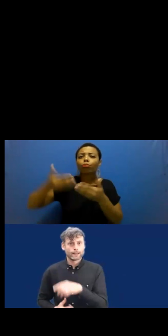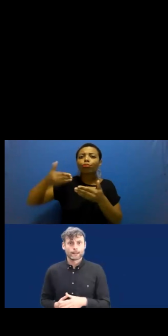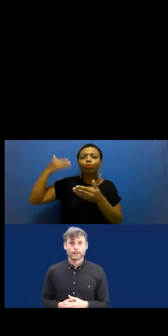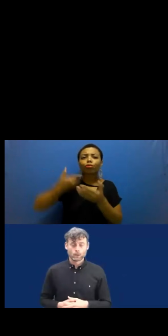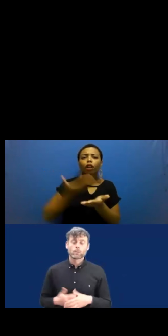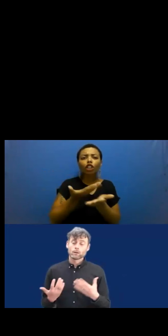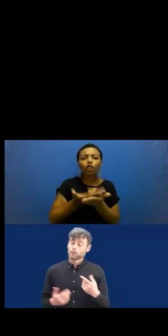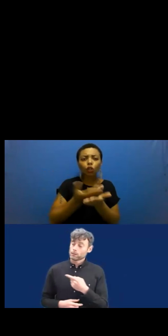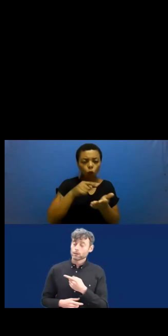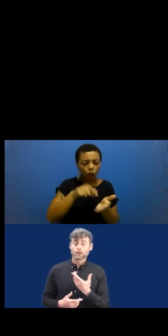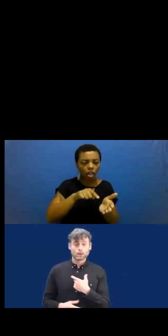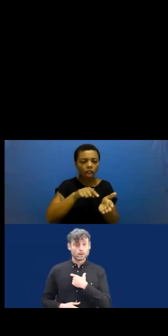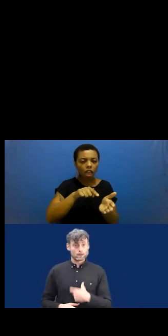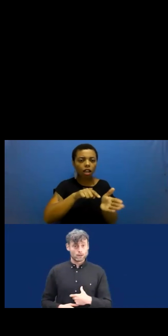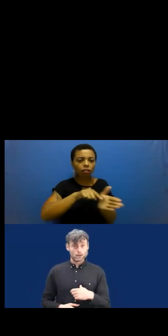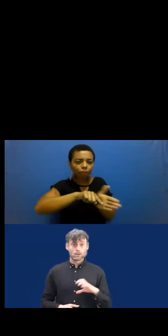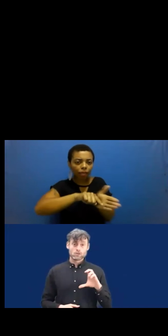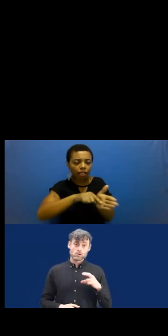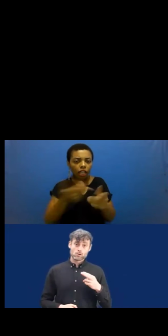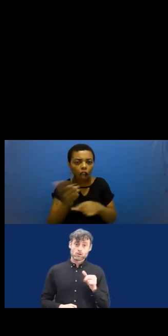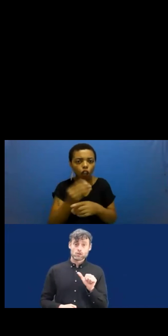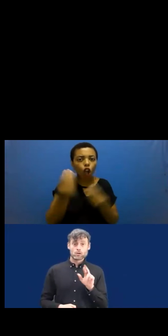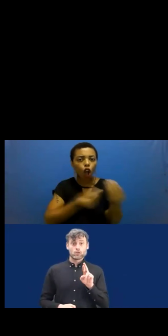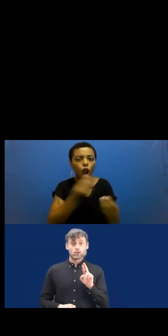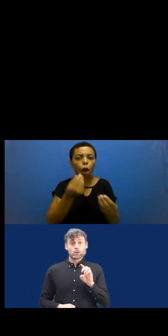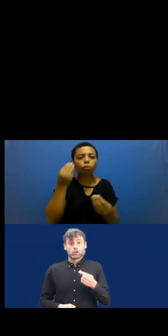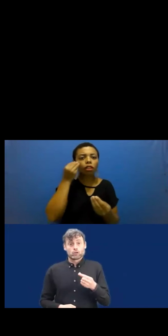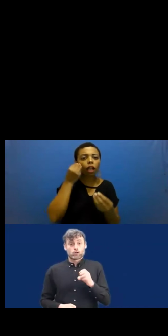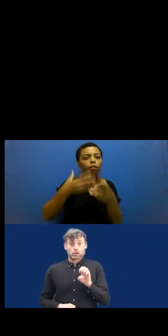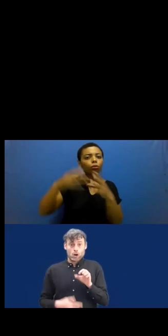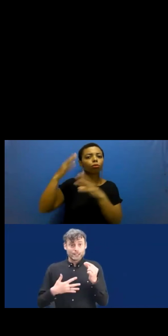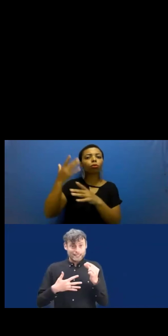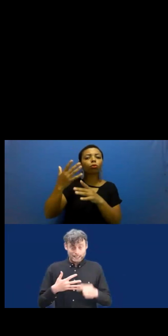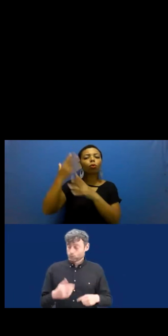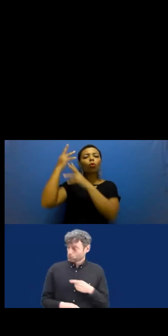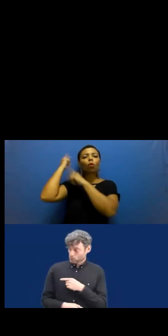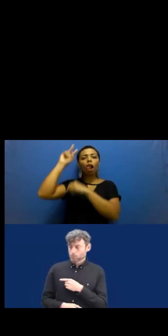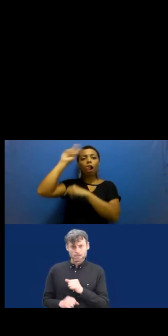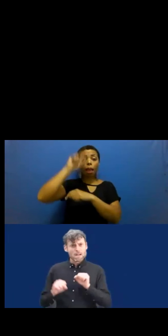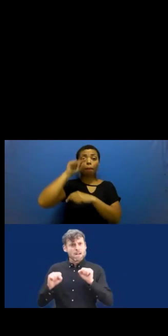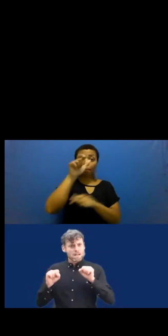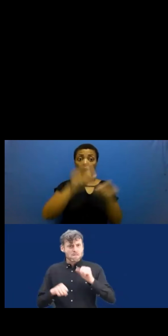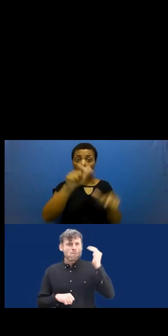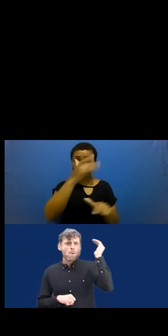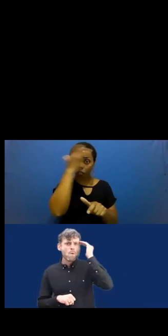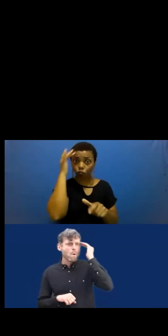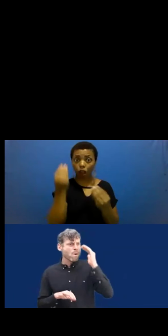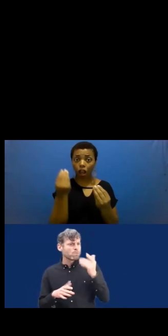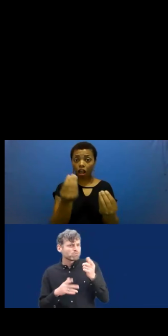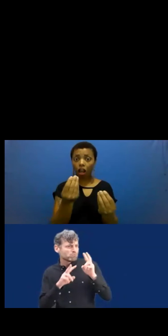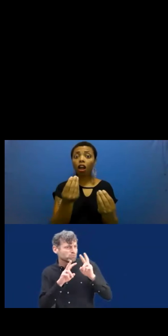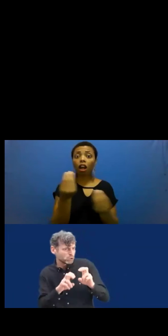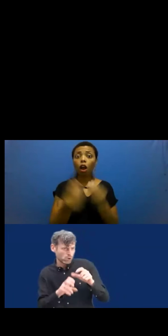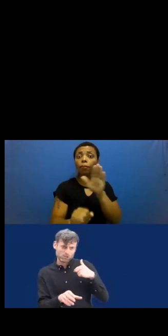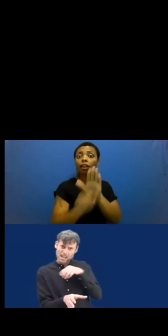George syndrome can be active participants in identity research that realize rich and accurate